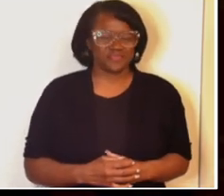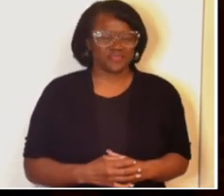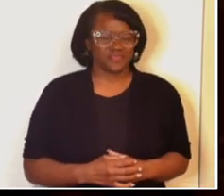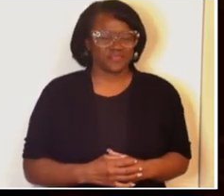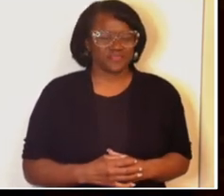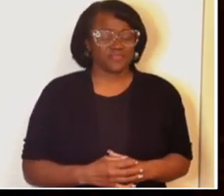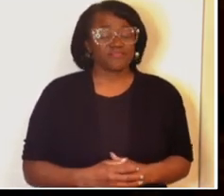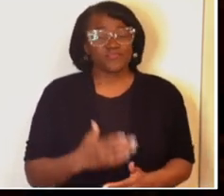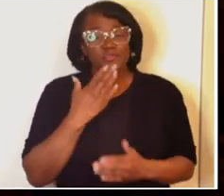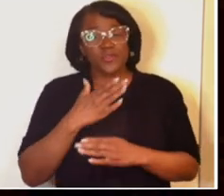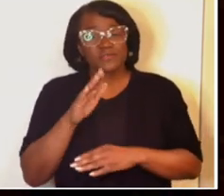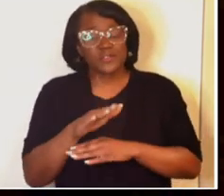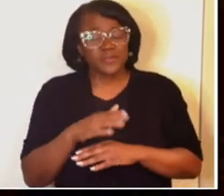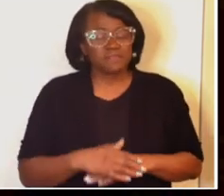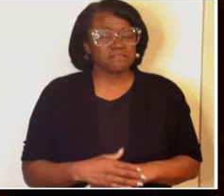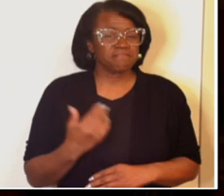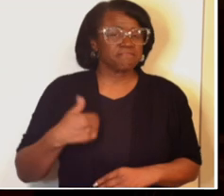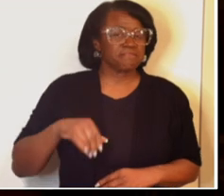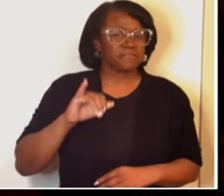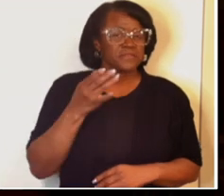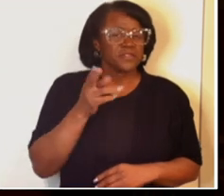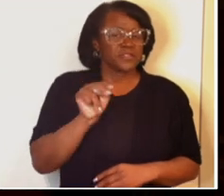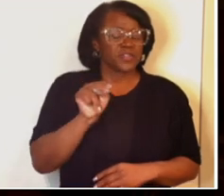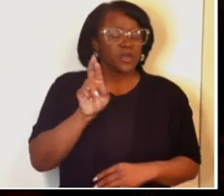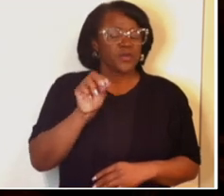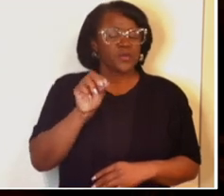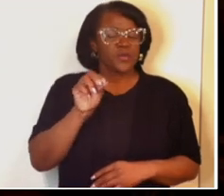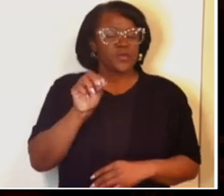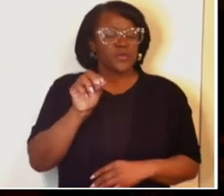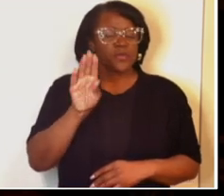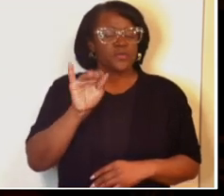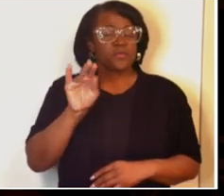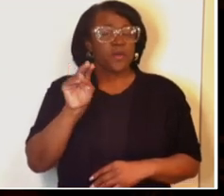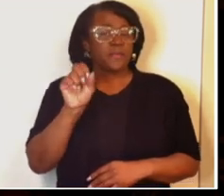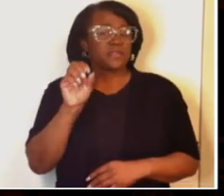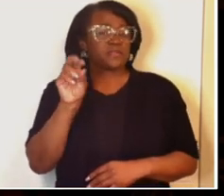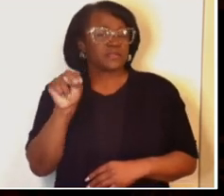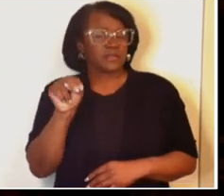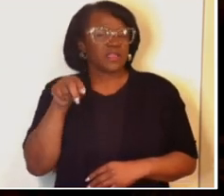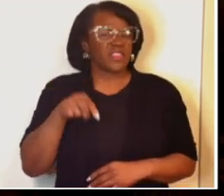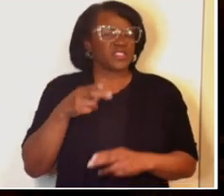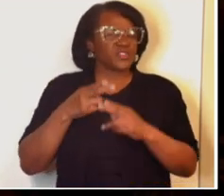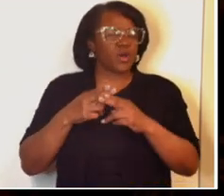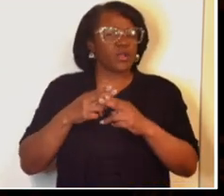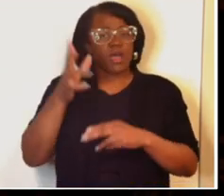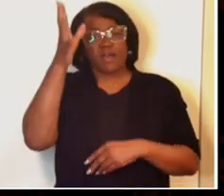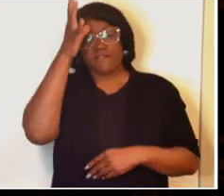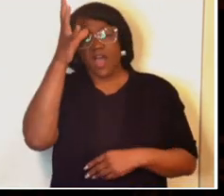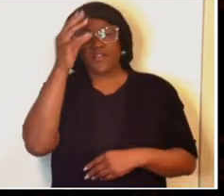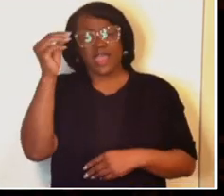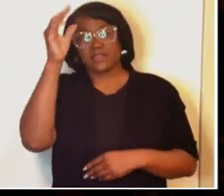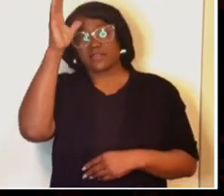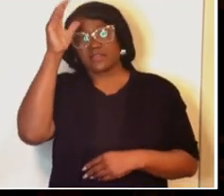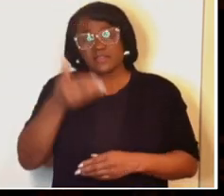Good afternoon. My name is John Robinson, and this piece is entitled Father and Son in These Harlem